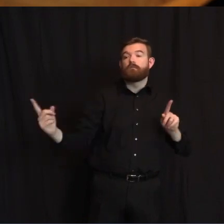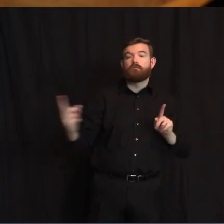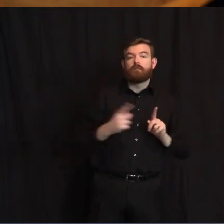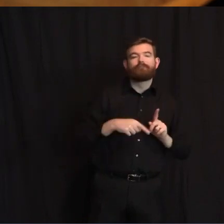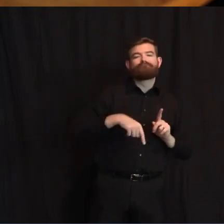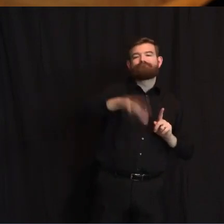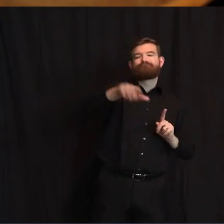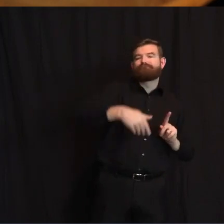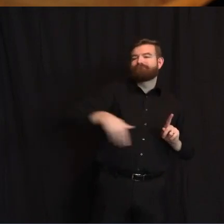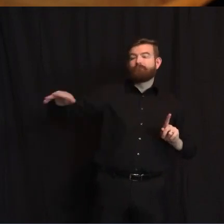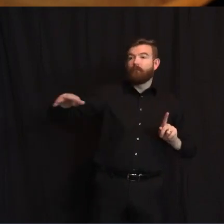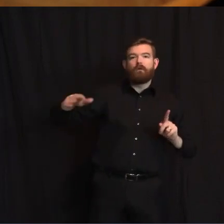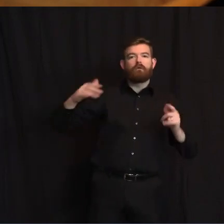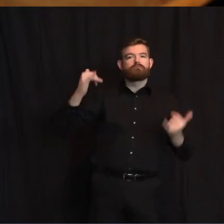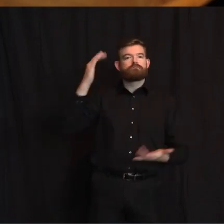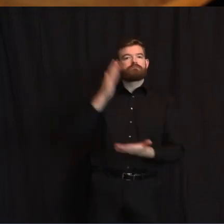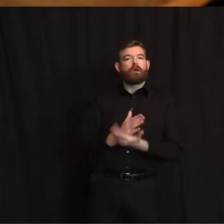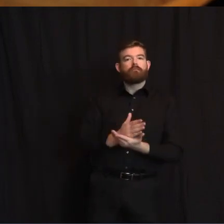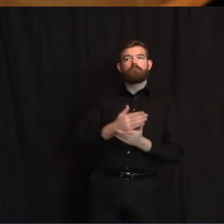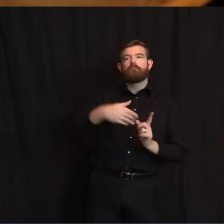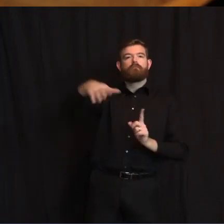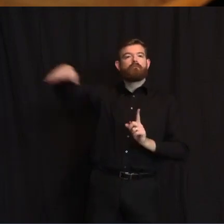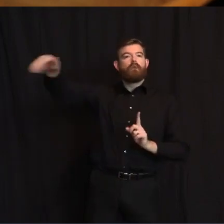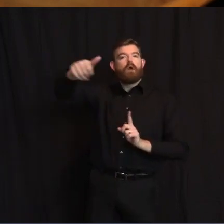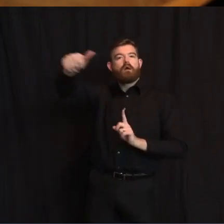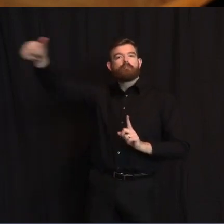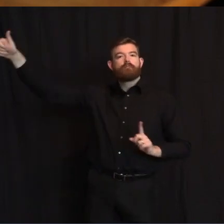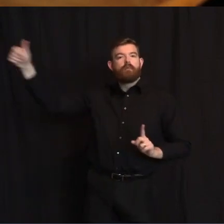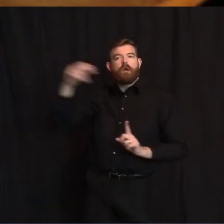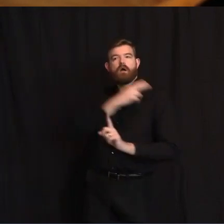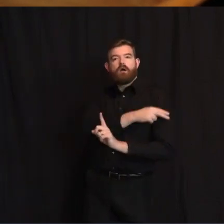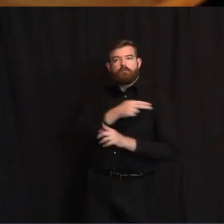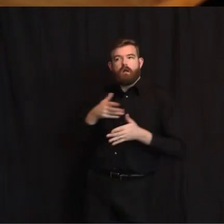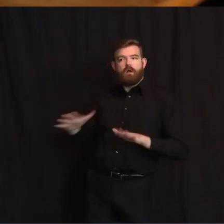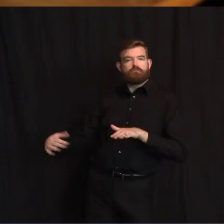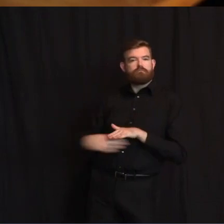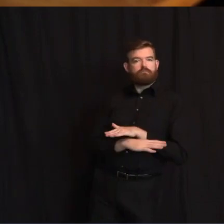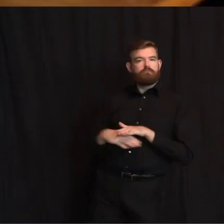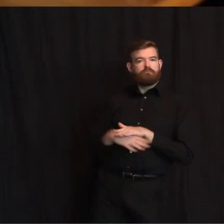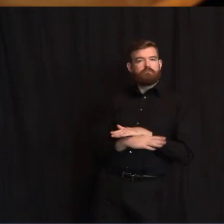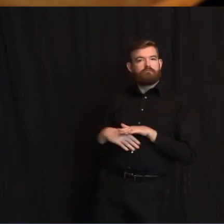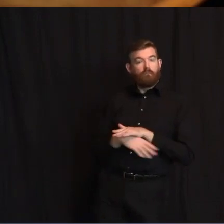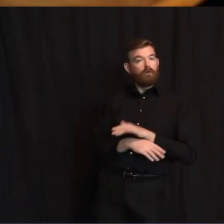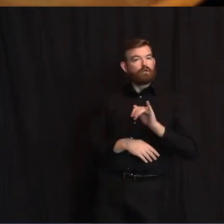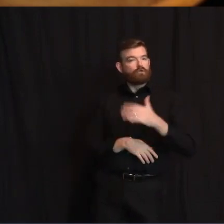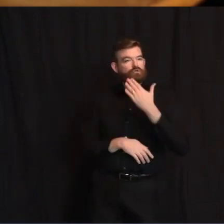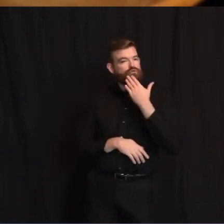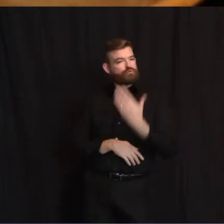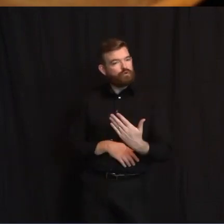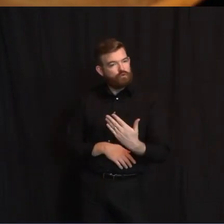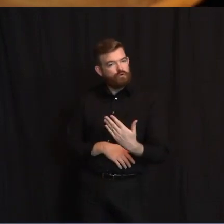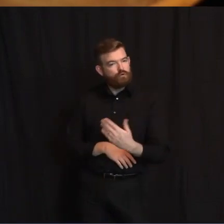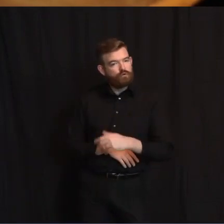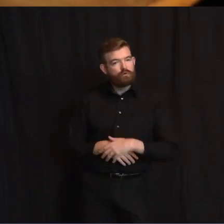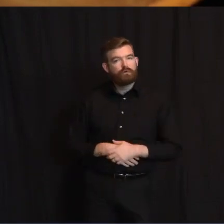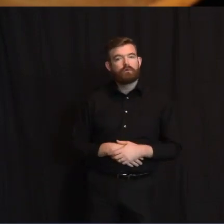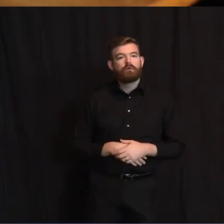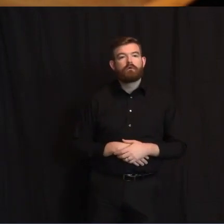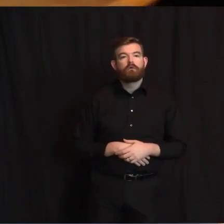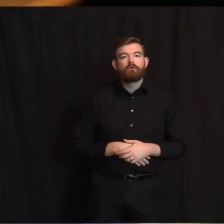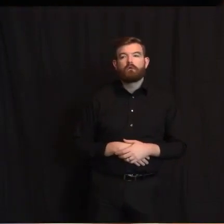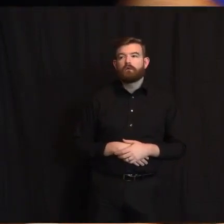divert. That's the lowest number we've had in a bit. We're going to move on, but Judy, I want to make sure that I